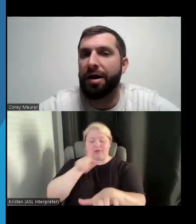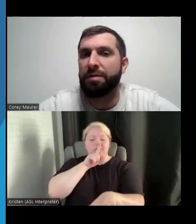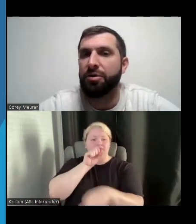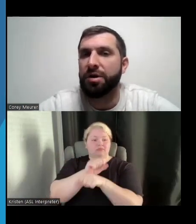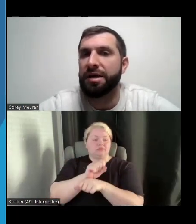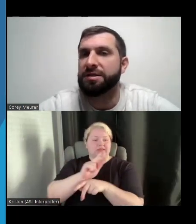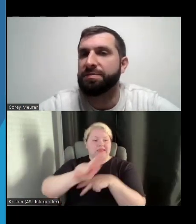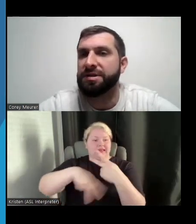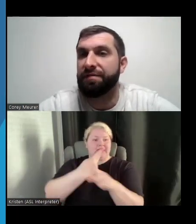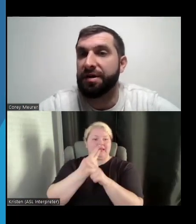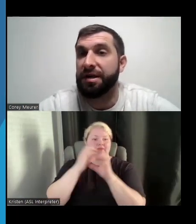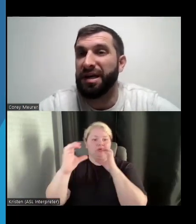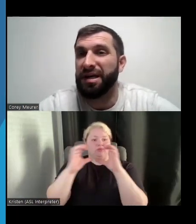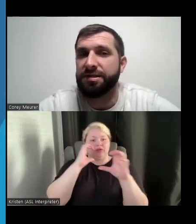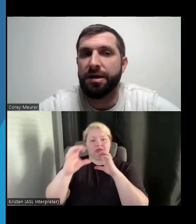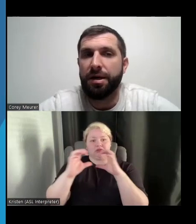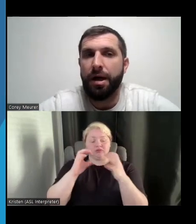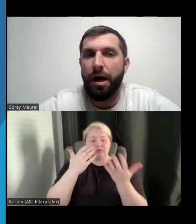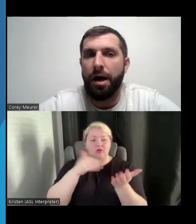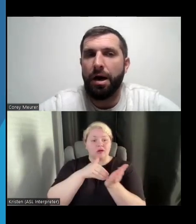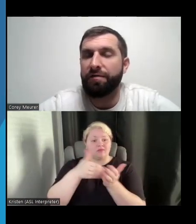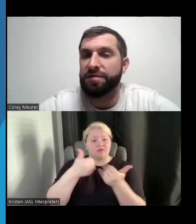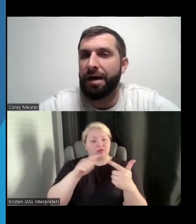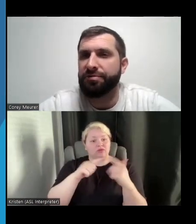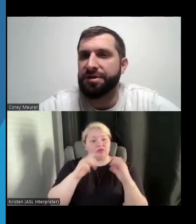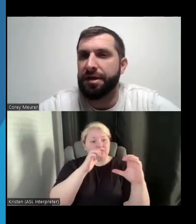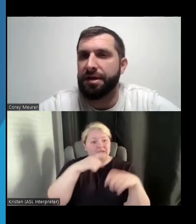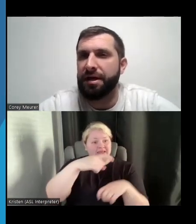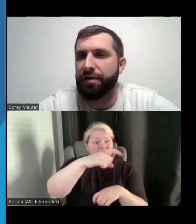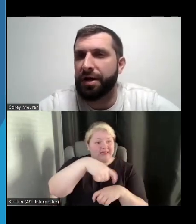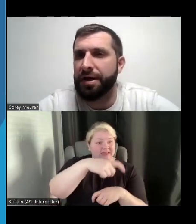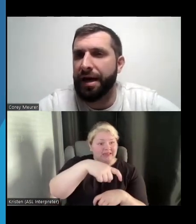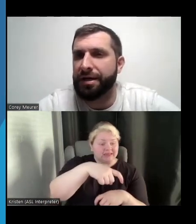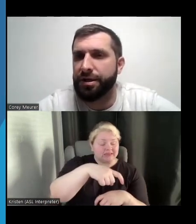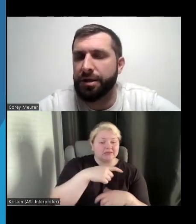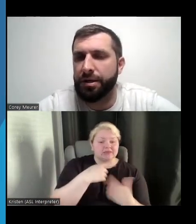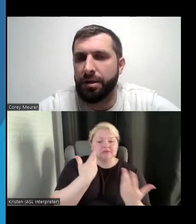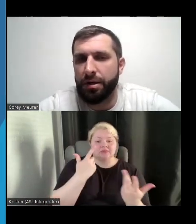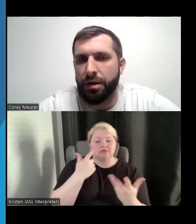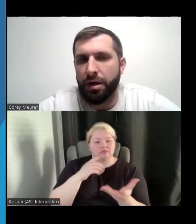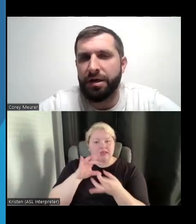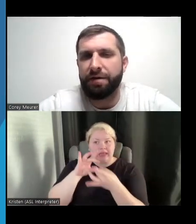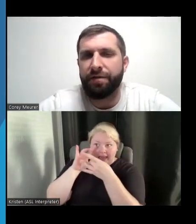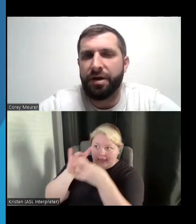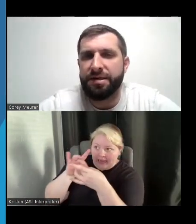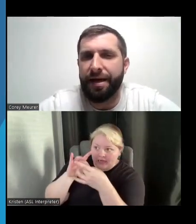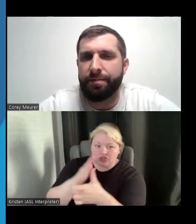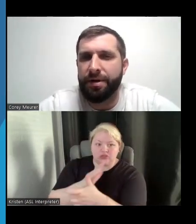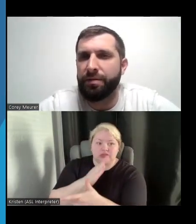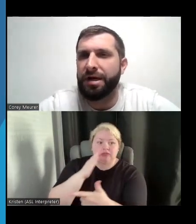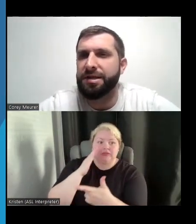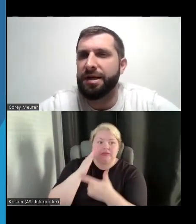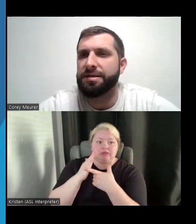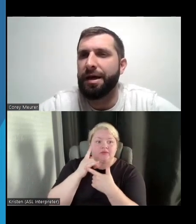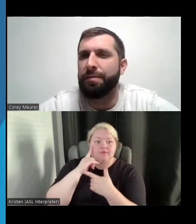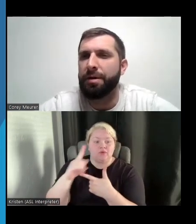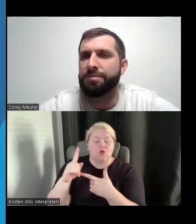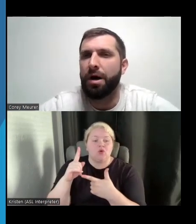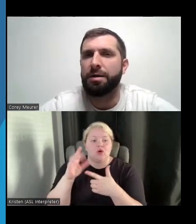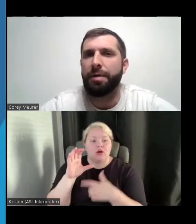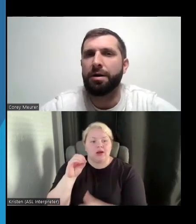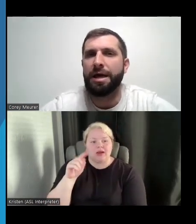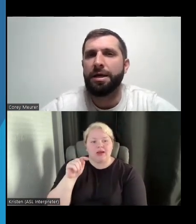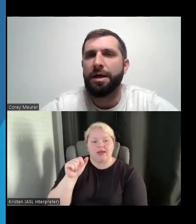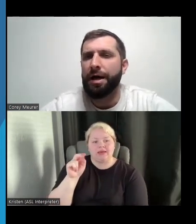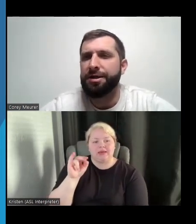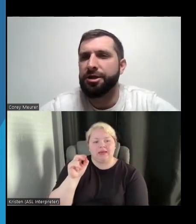of trying to communicate specific needs. Oftentimes we see a need for connection, a need for containment. And when I say containment, I'm